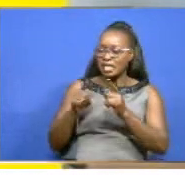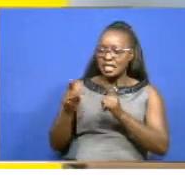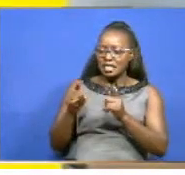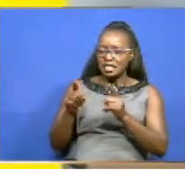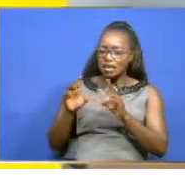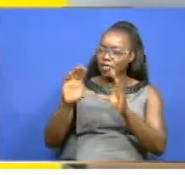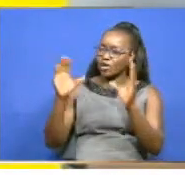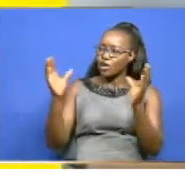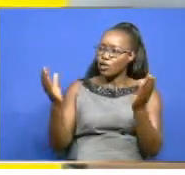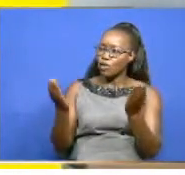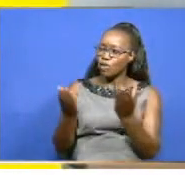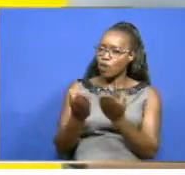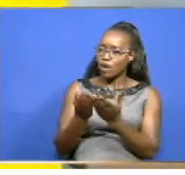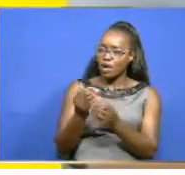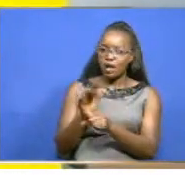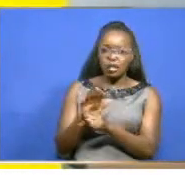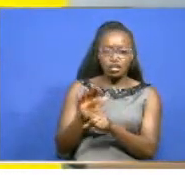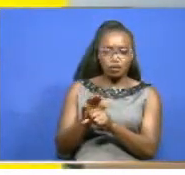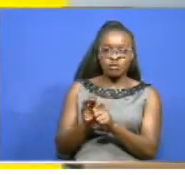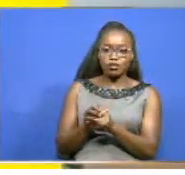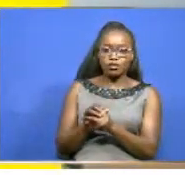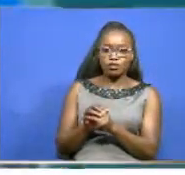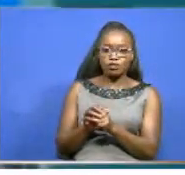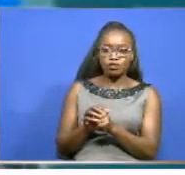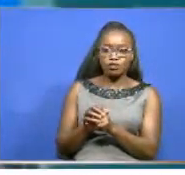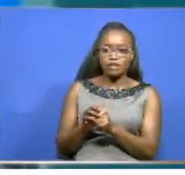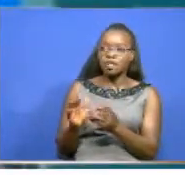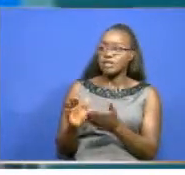realized is this, what we call community policing.